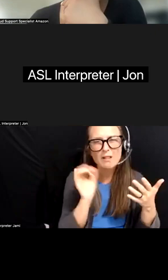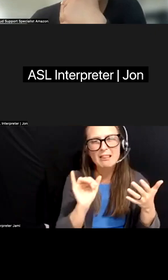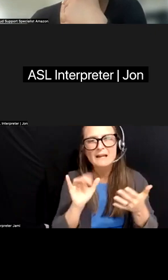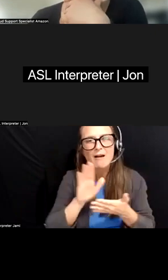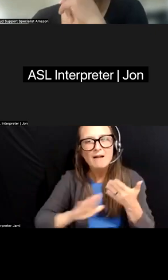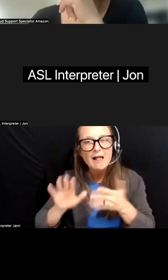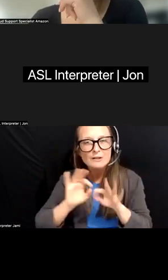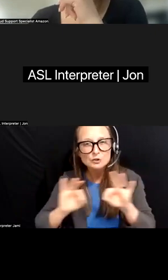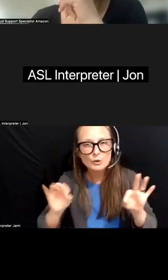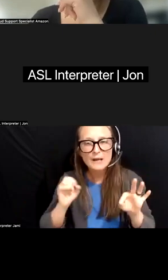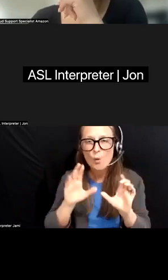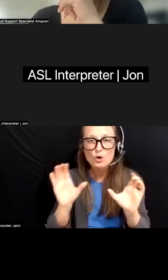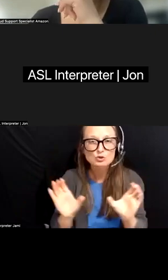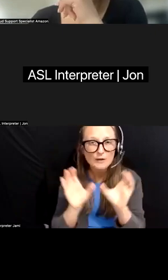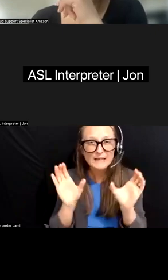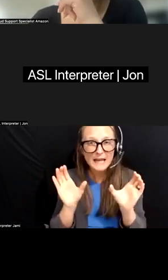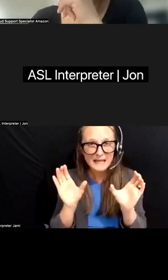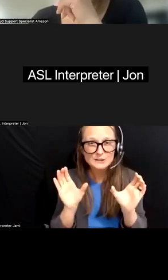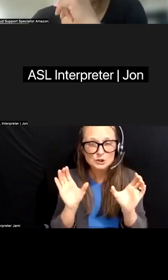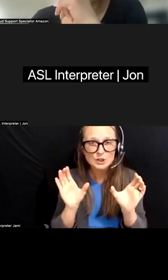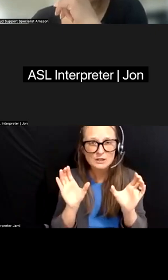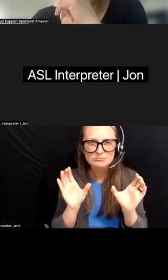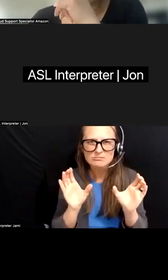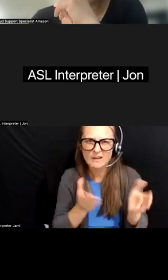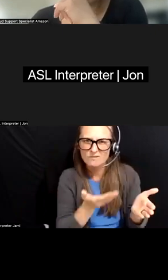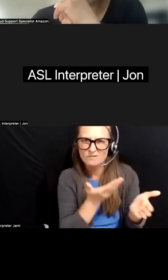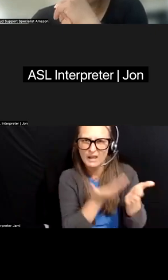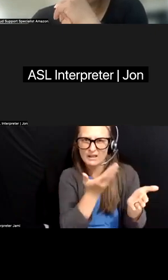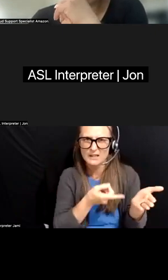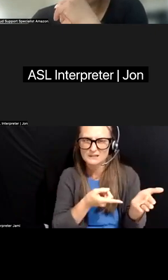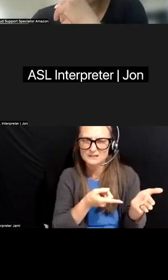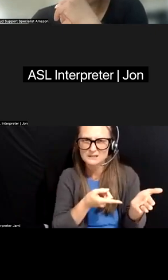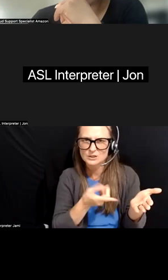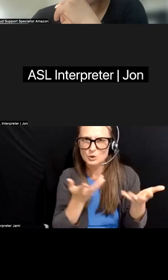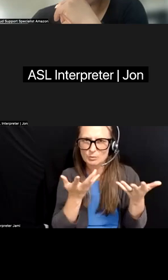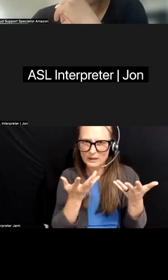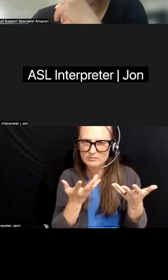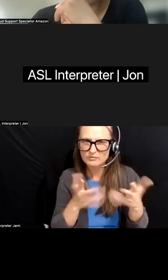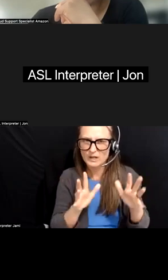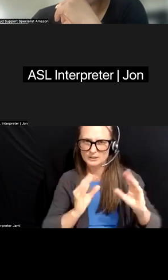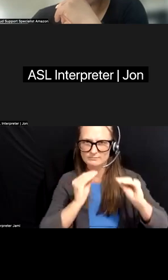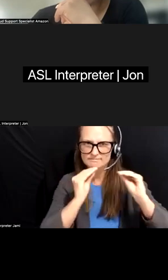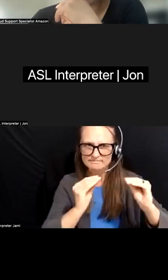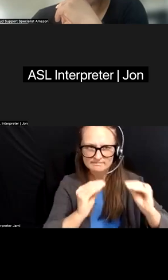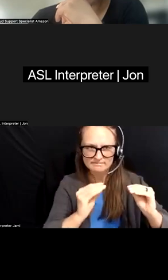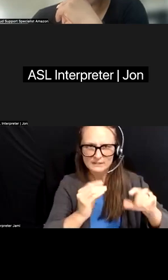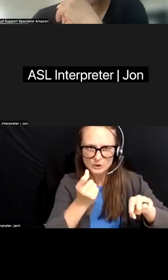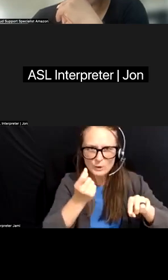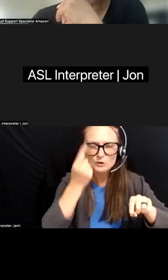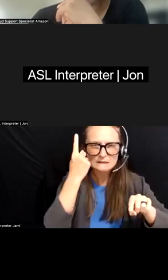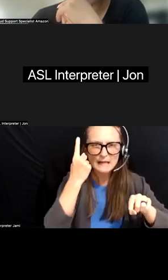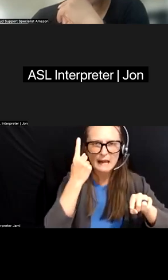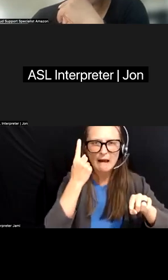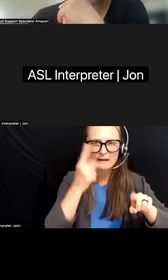a certification validates that you've been properly vetted and you understand the concepts